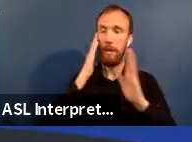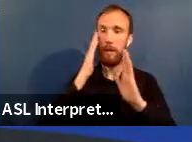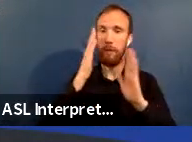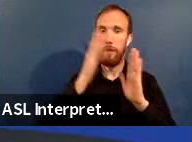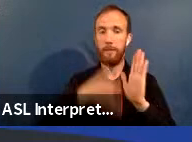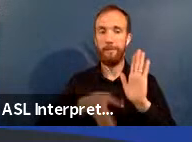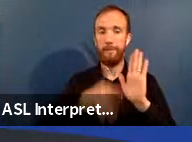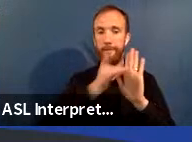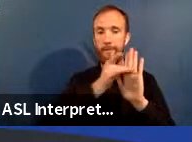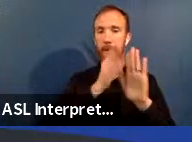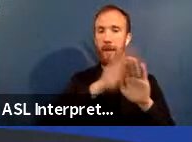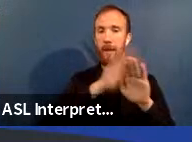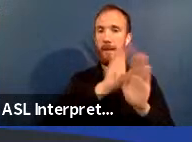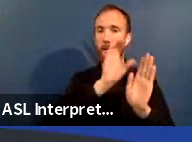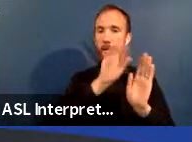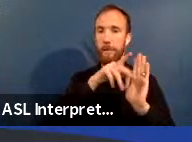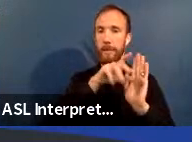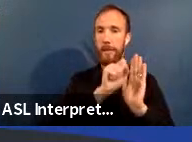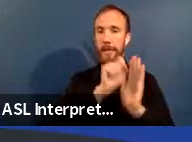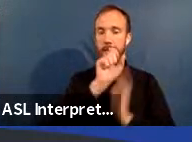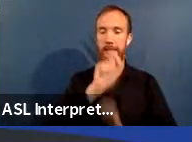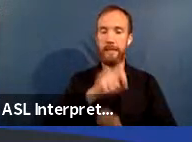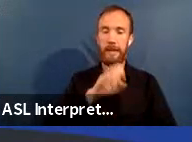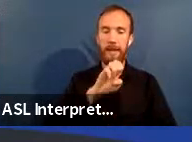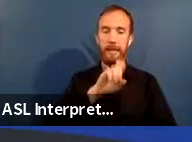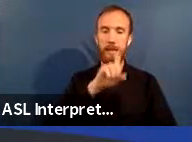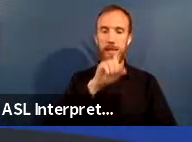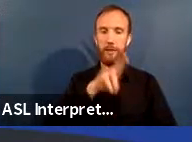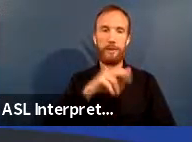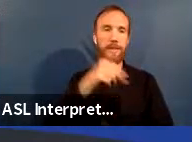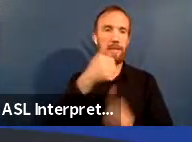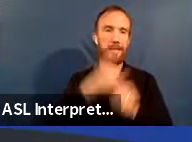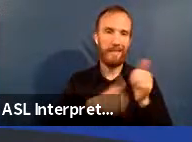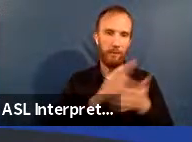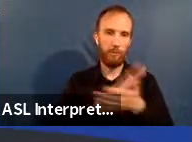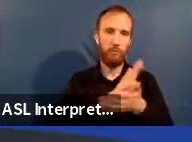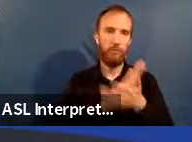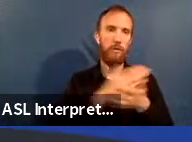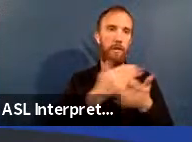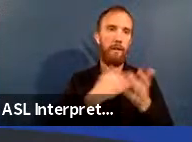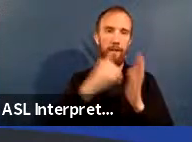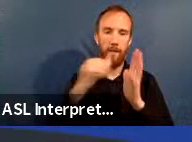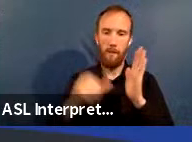on cps.edu later this month for each school. So we use